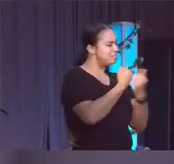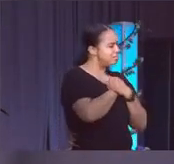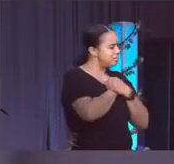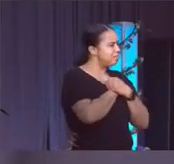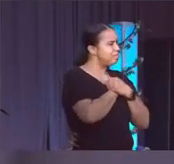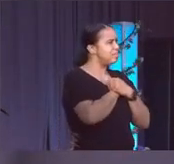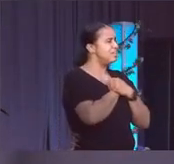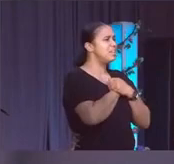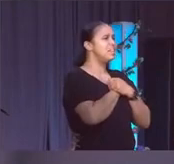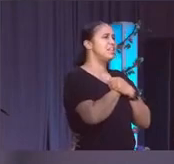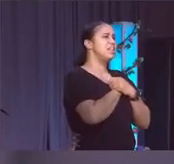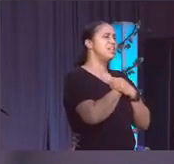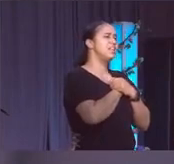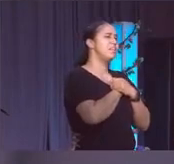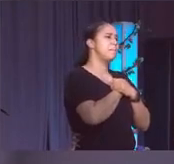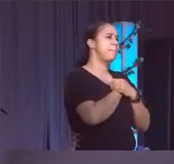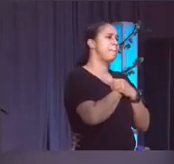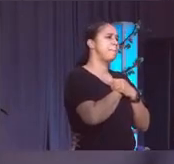life,